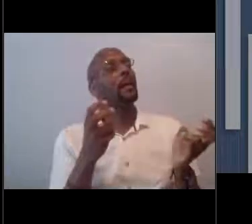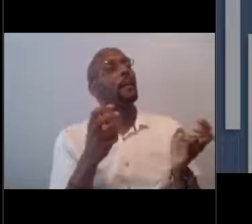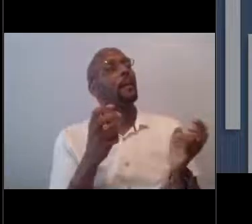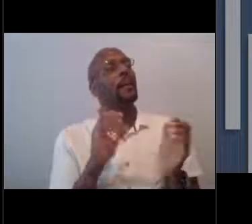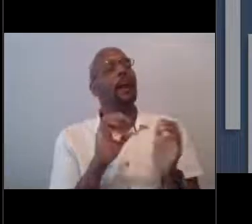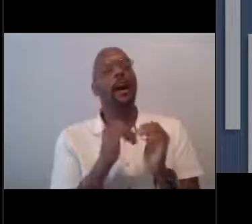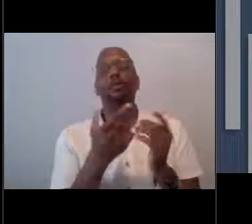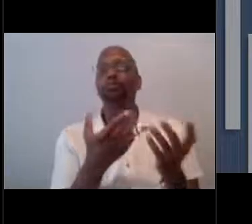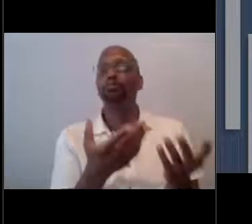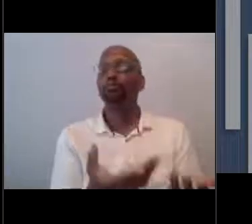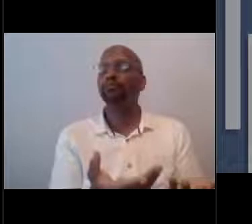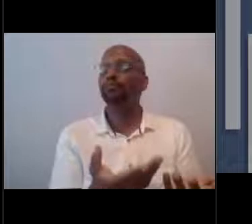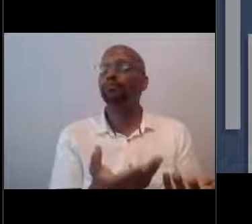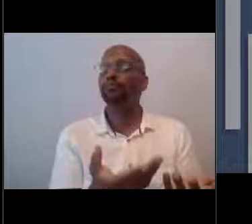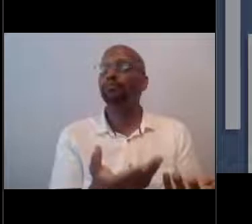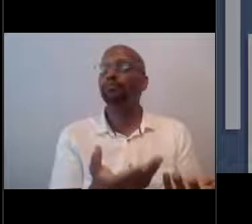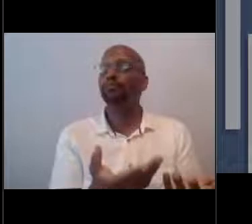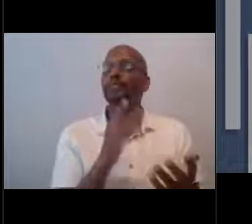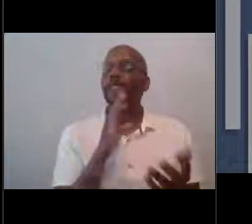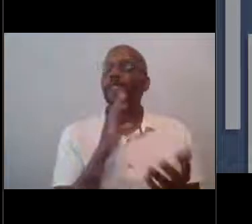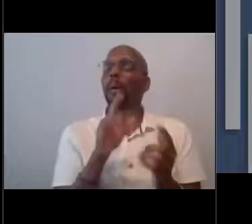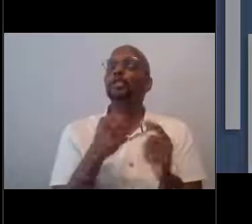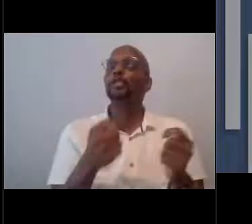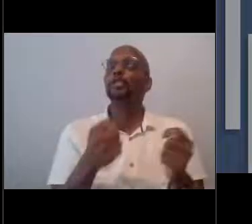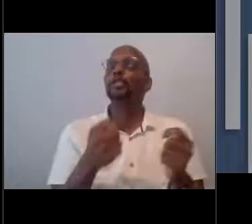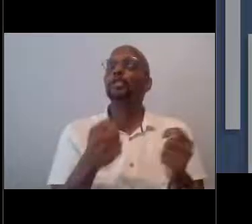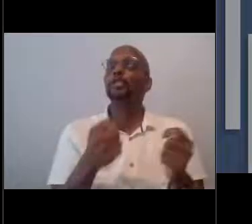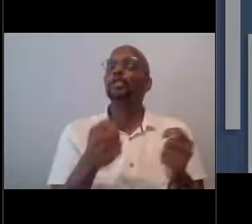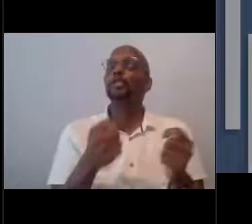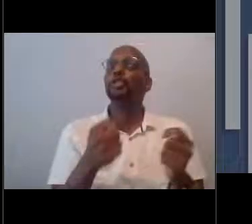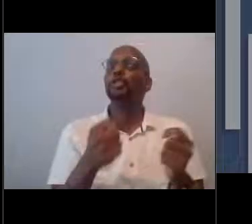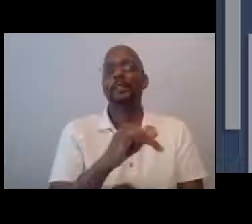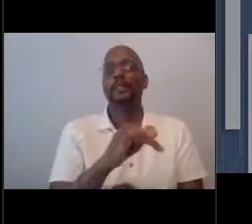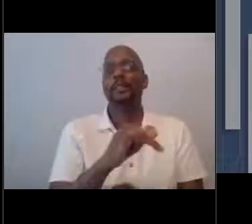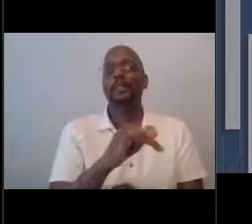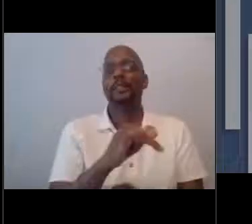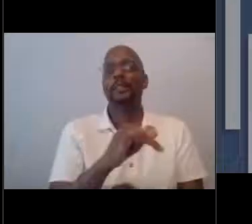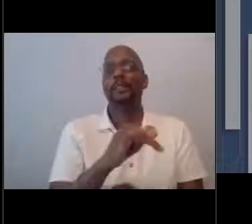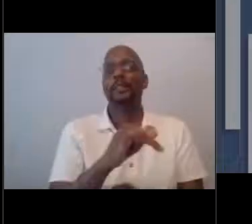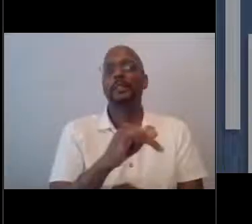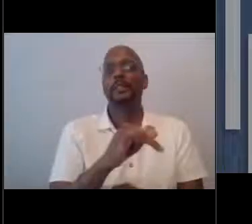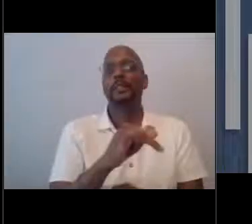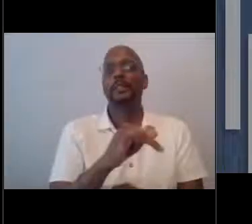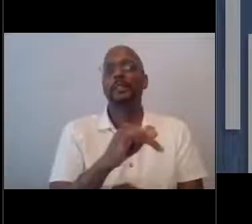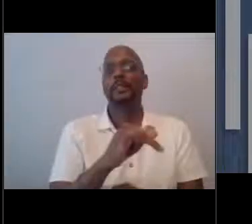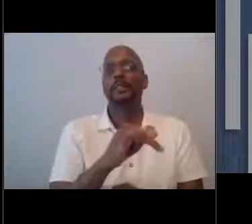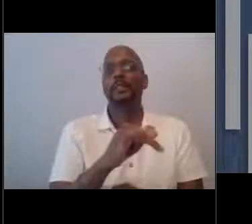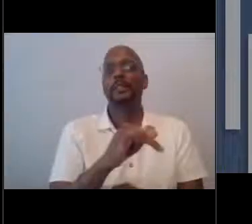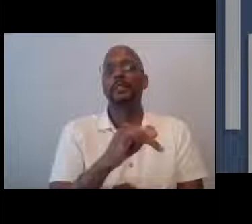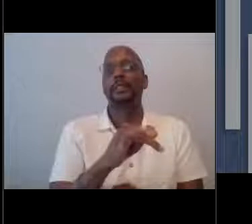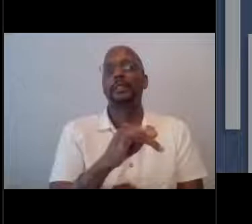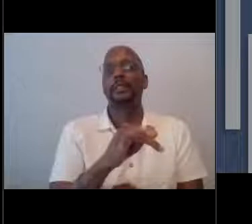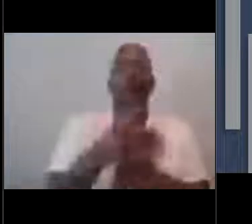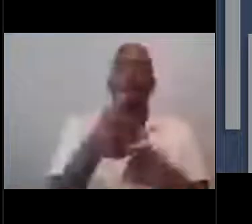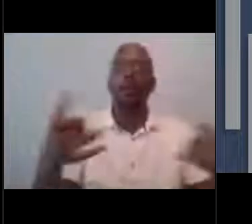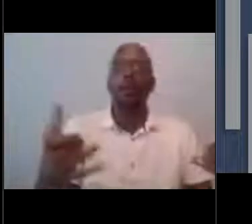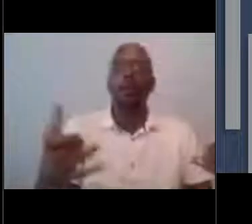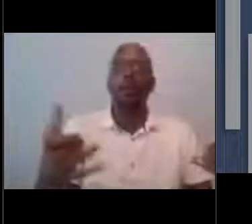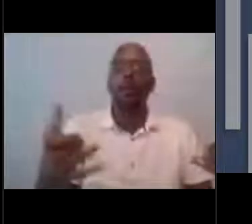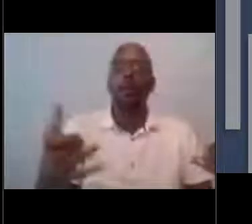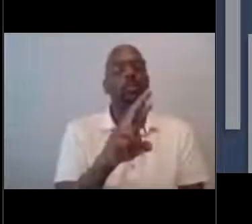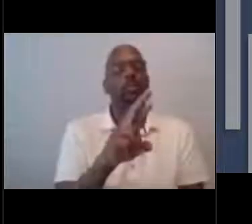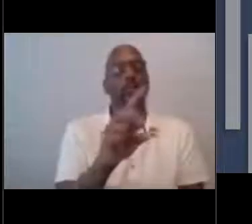sure that charging infrastructure is built in as a part of that border crossing in some components of it. As